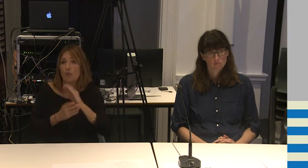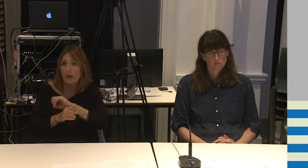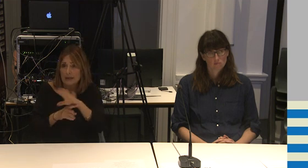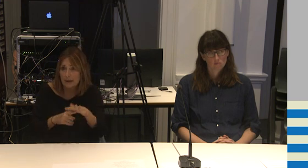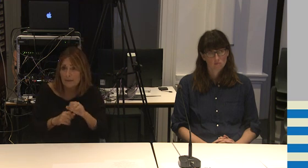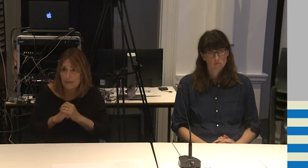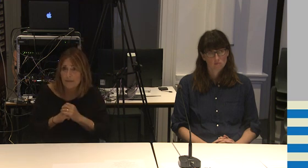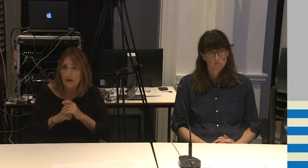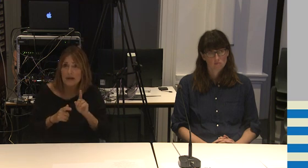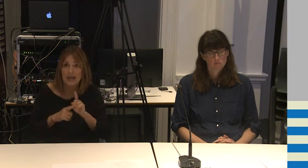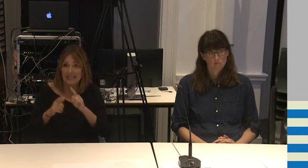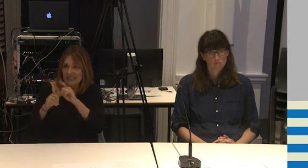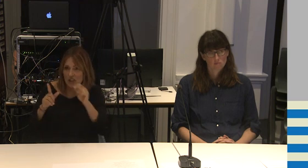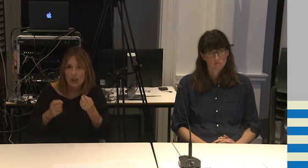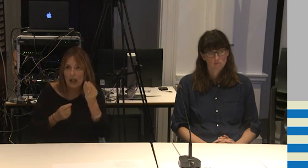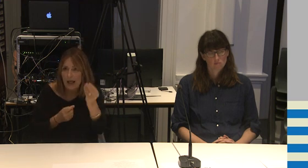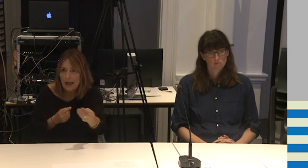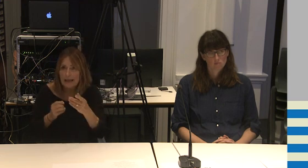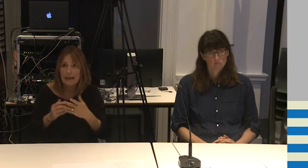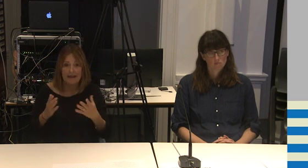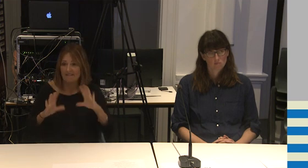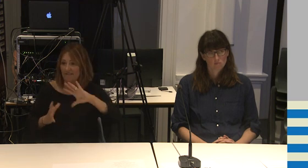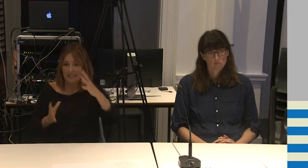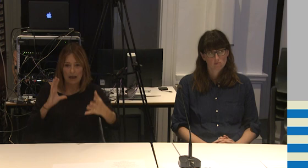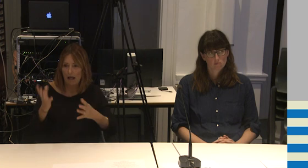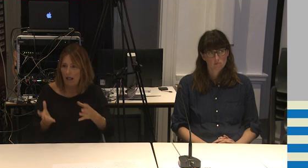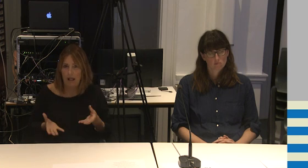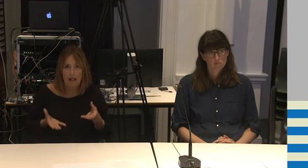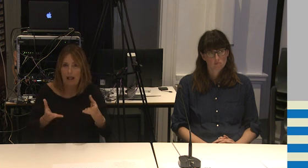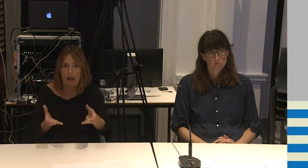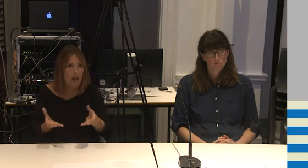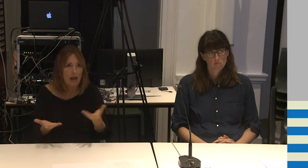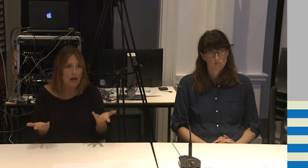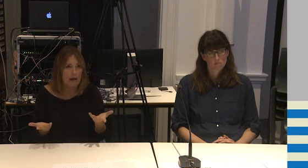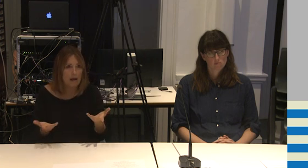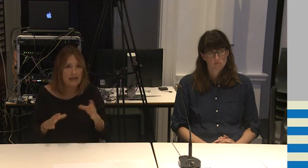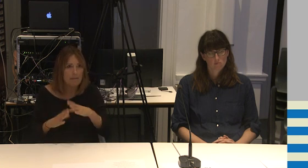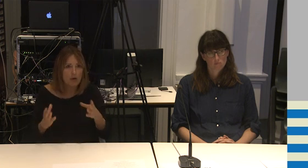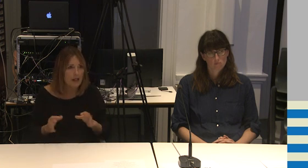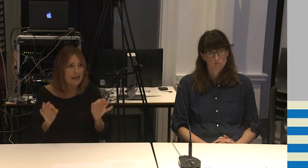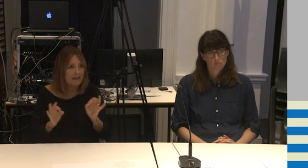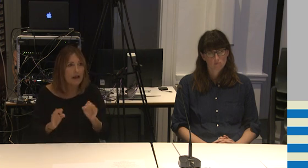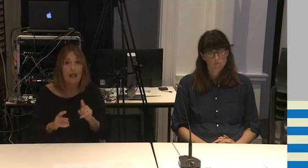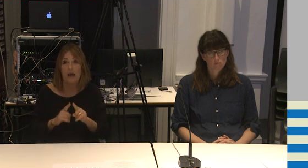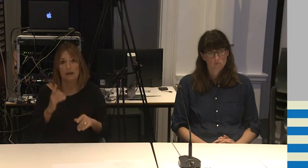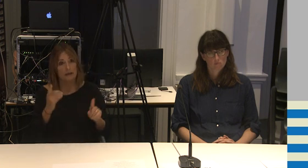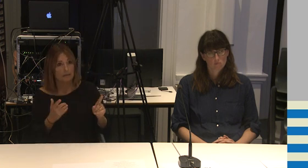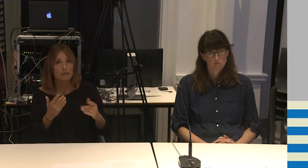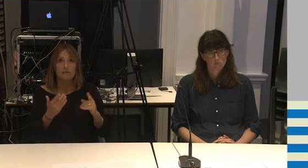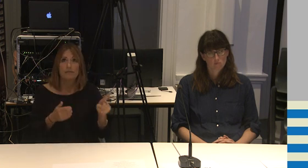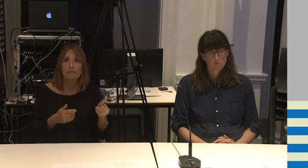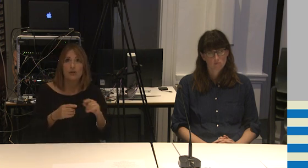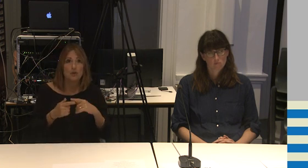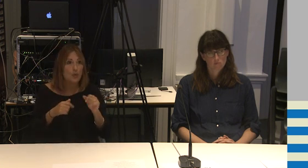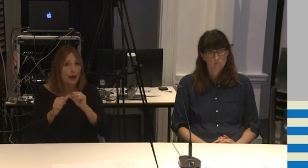hand-ins. There wasn't room to make physical models. And I mean, we saw this with companies. They were getting new photos taken